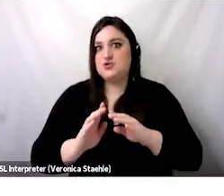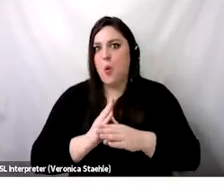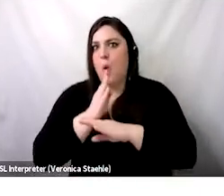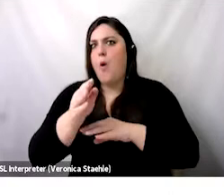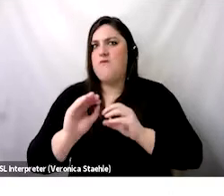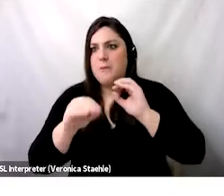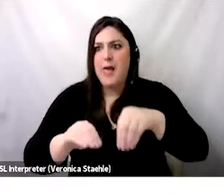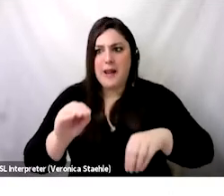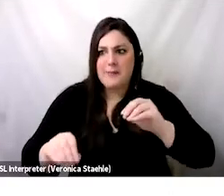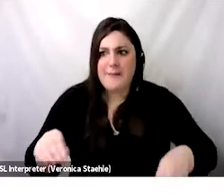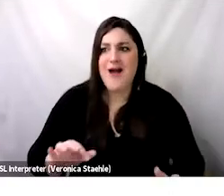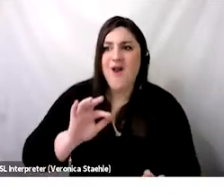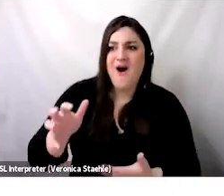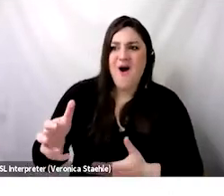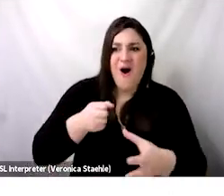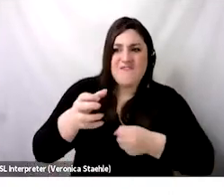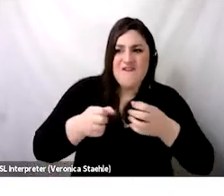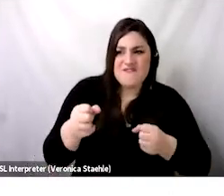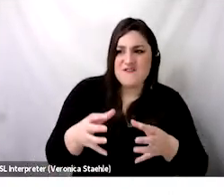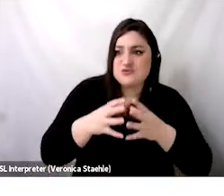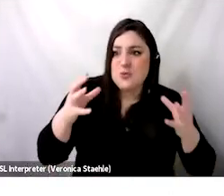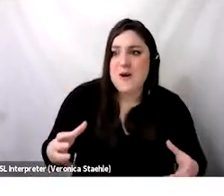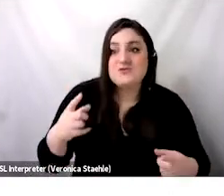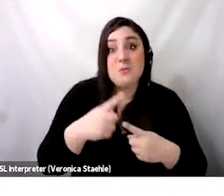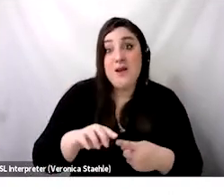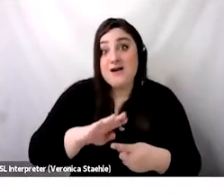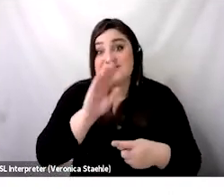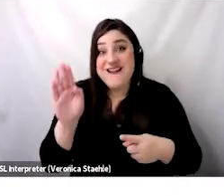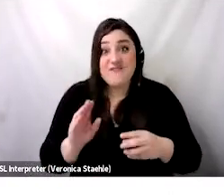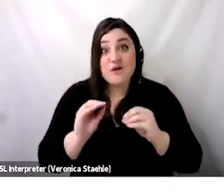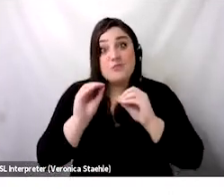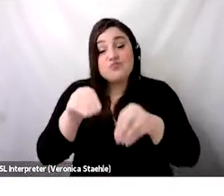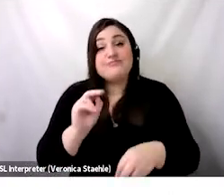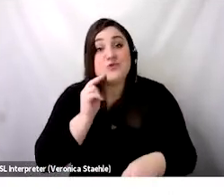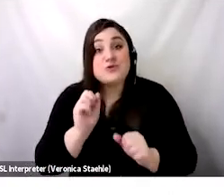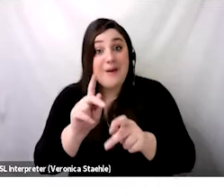harvest, and yet never replenish the soil? The answer?